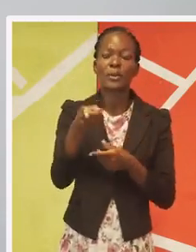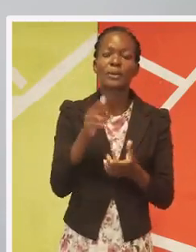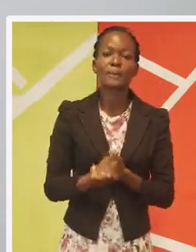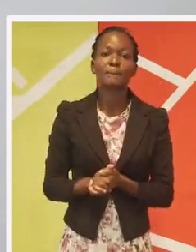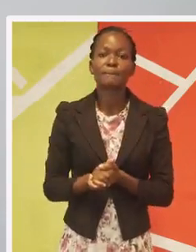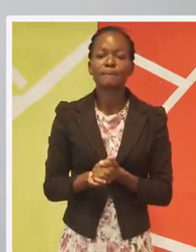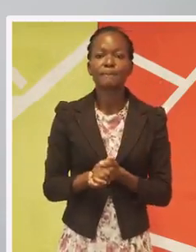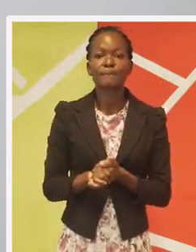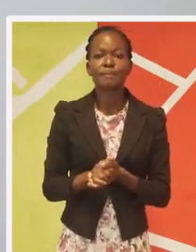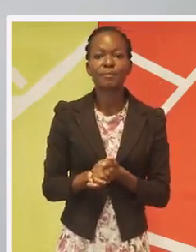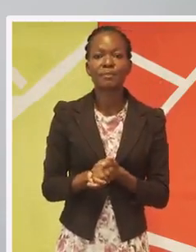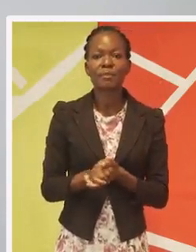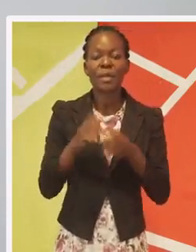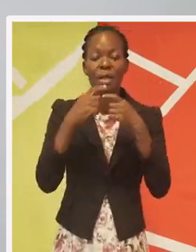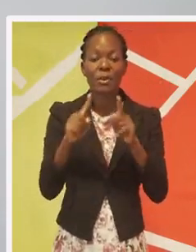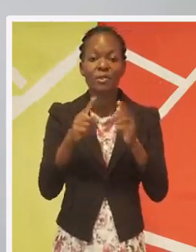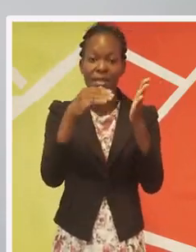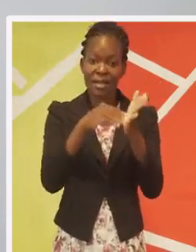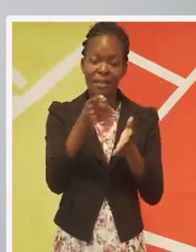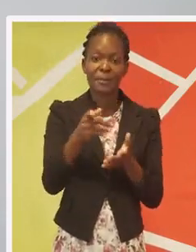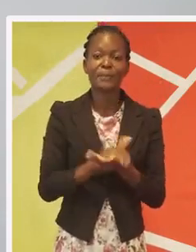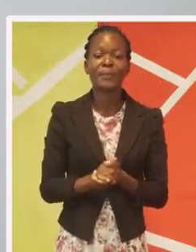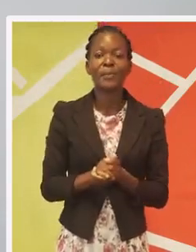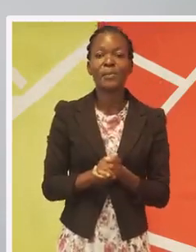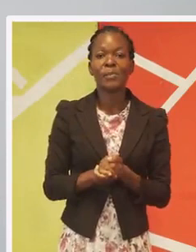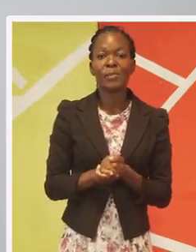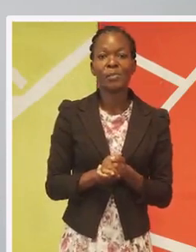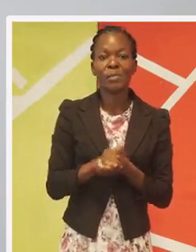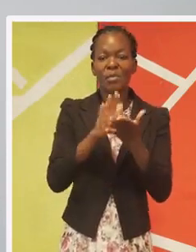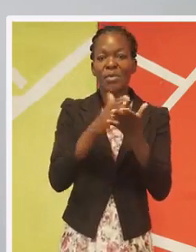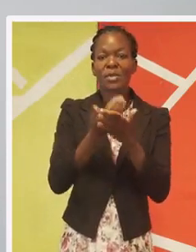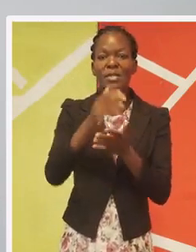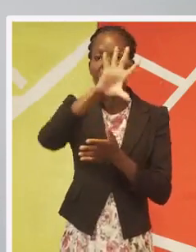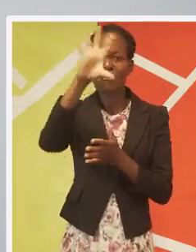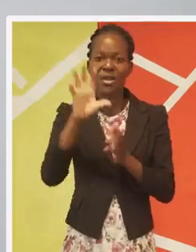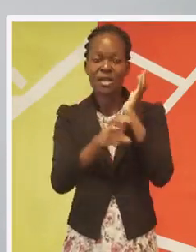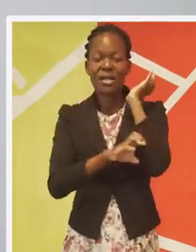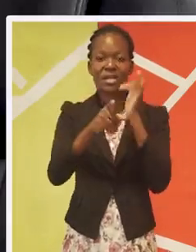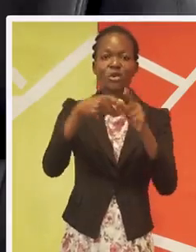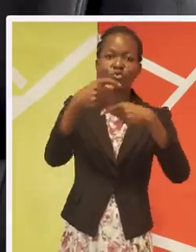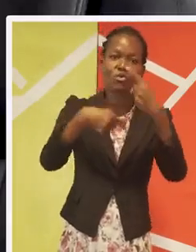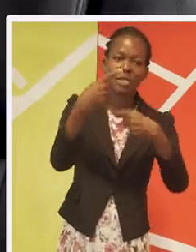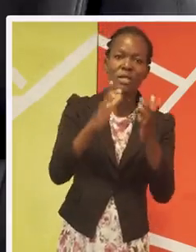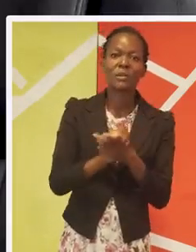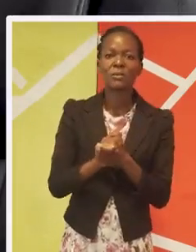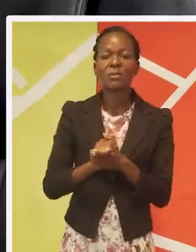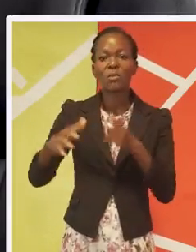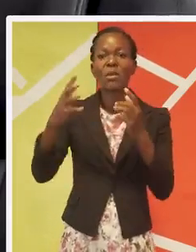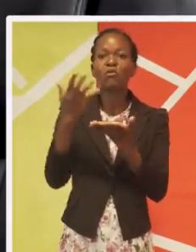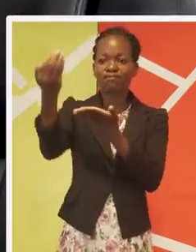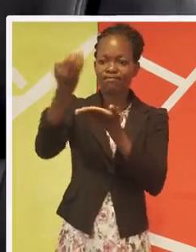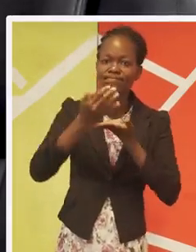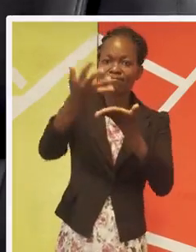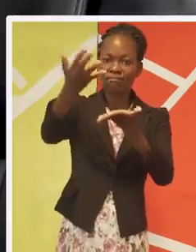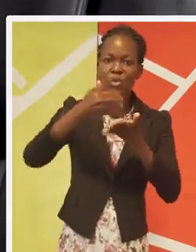inequalities that were already existing. And also, because African countries continue to accumulate